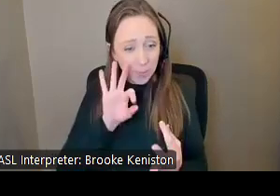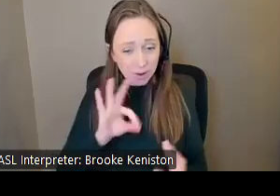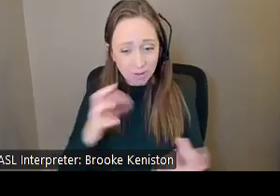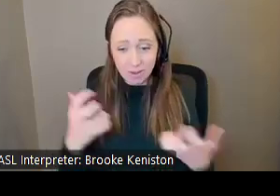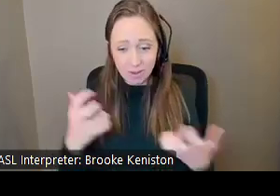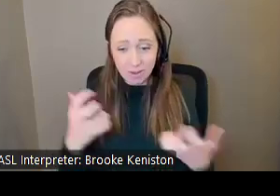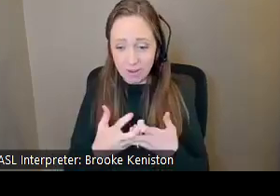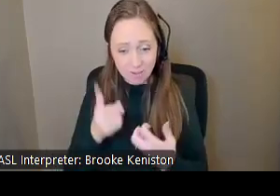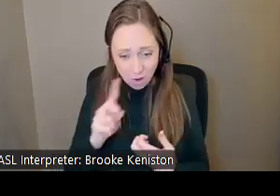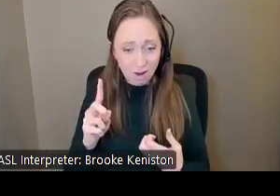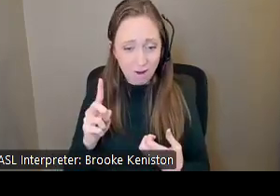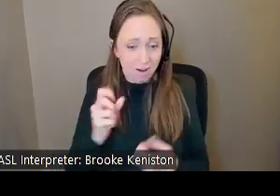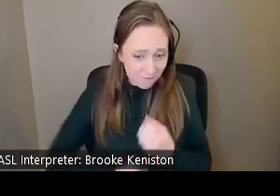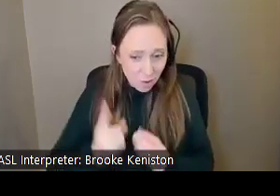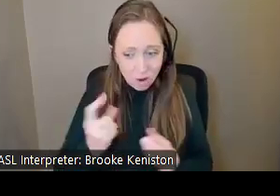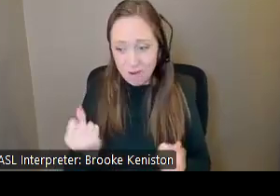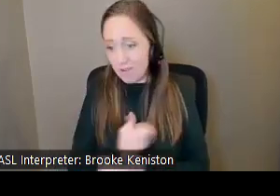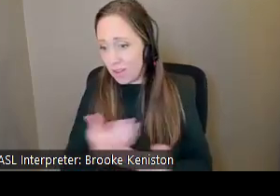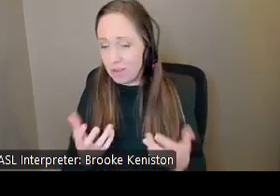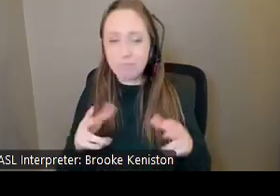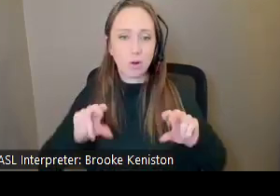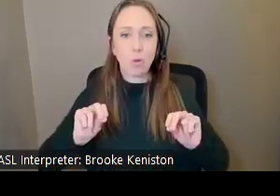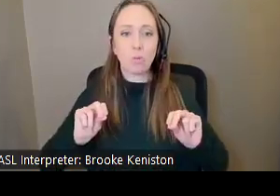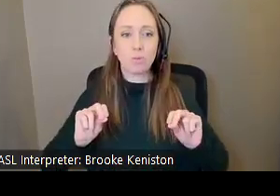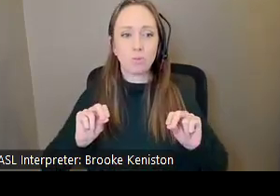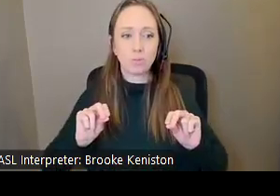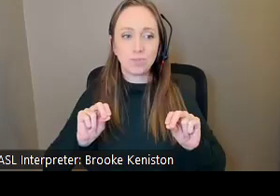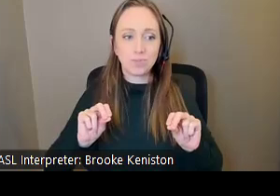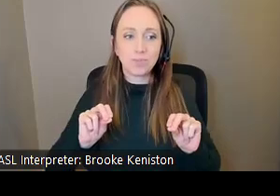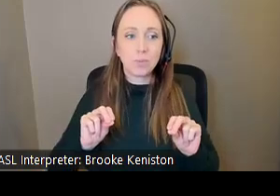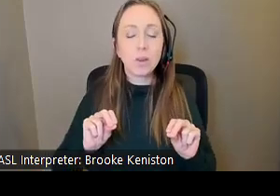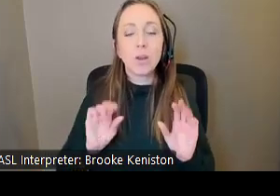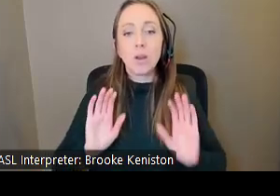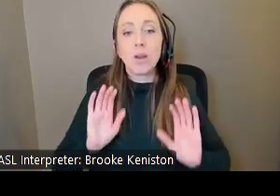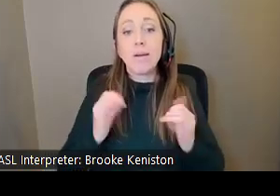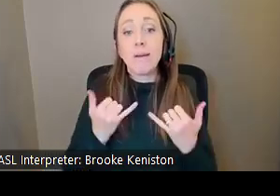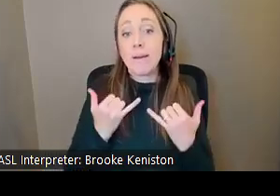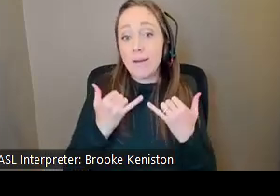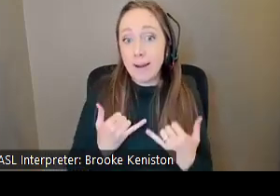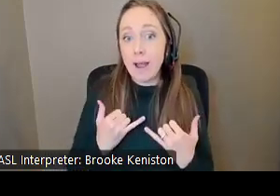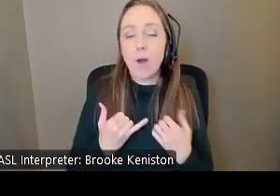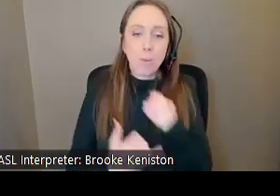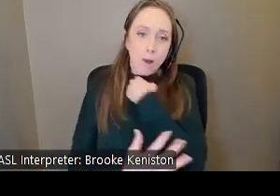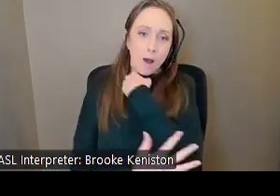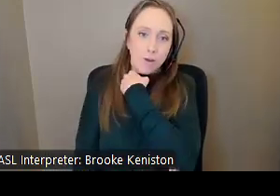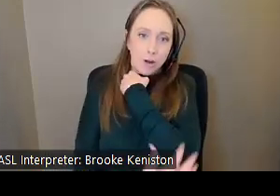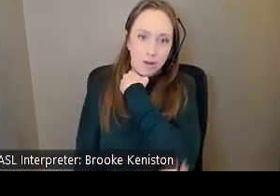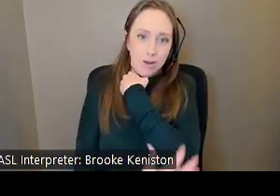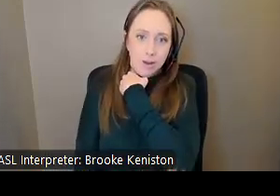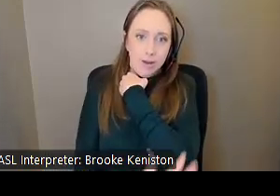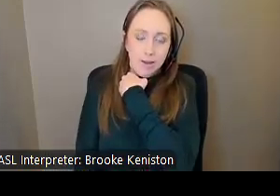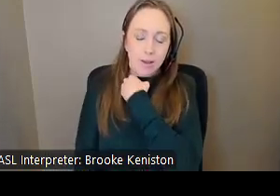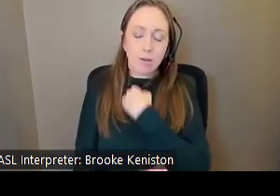gap is the prolonged presence of poverty. And I think this is something that we all struggle with because